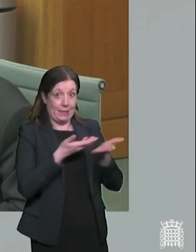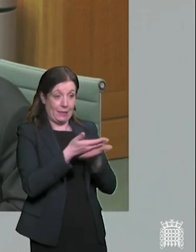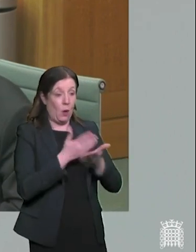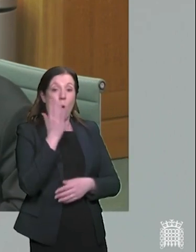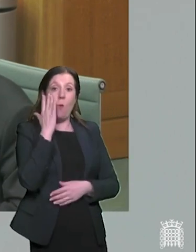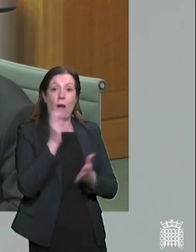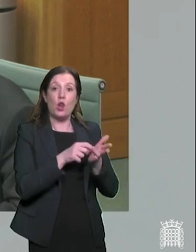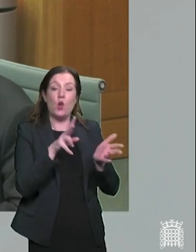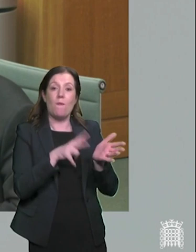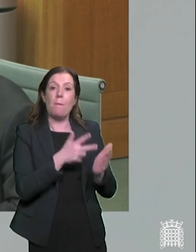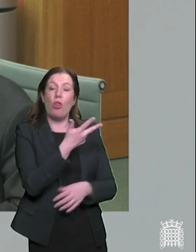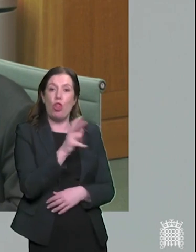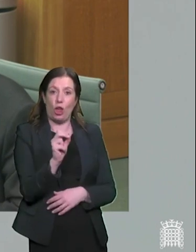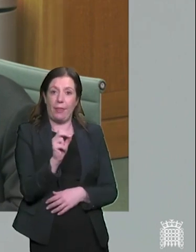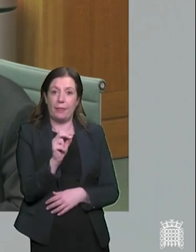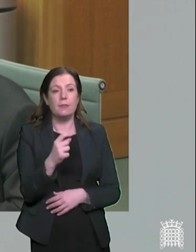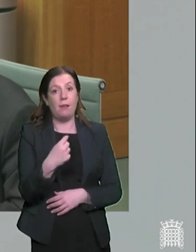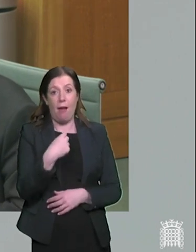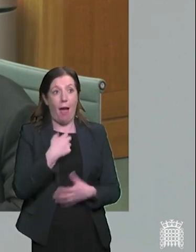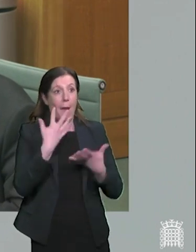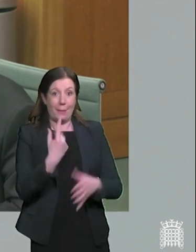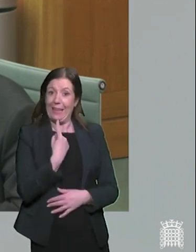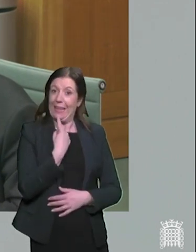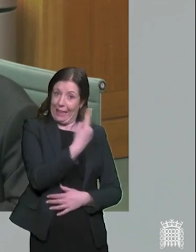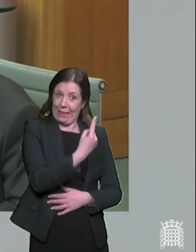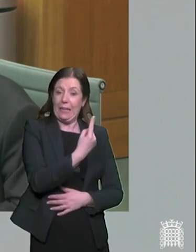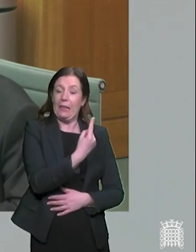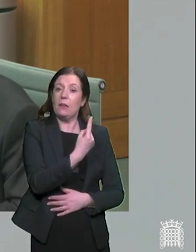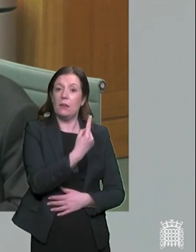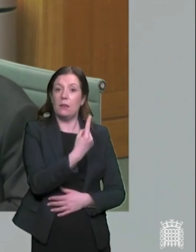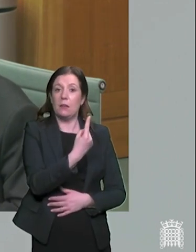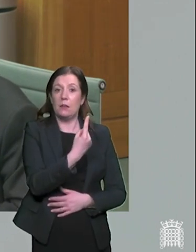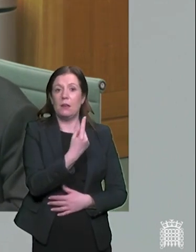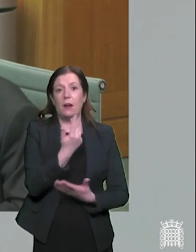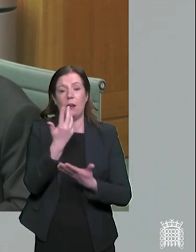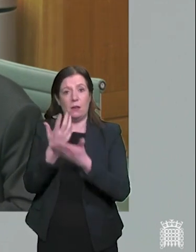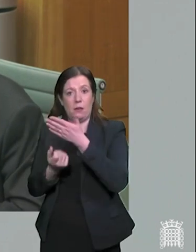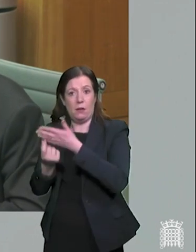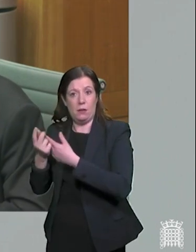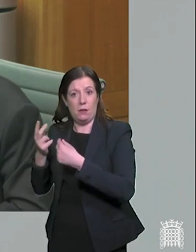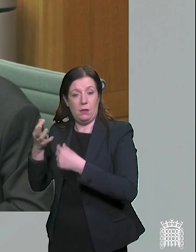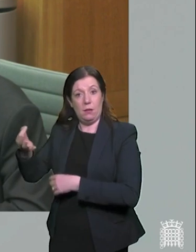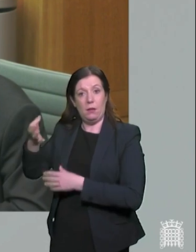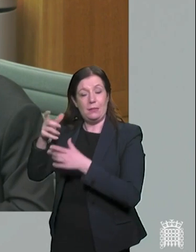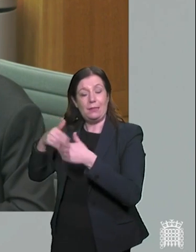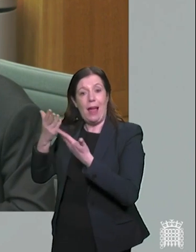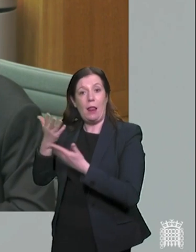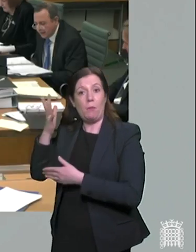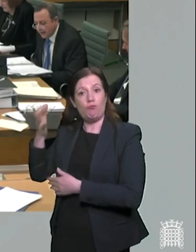the 30th of November, quote, "I said that we have had an inquiry from the Daily